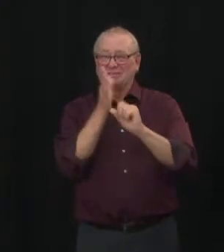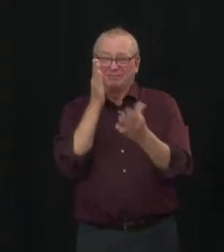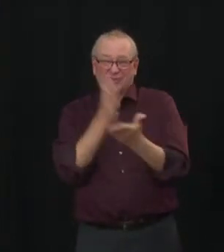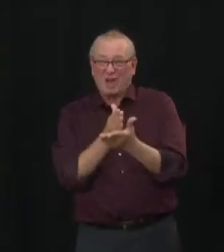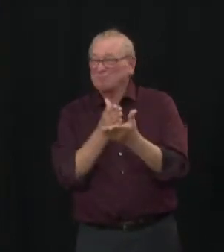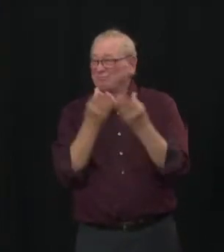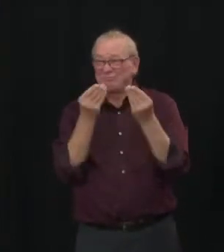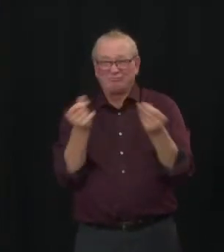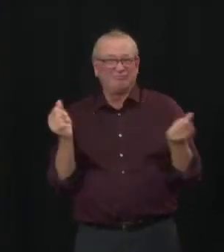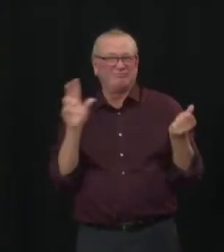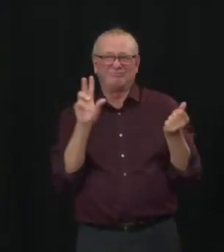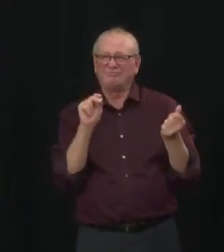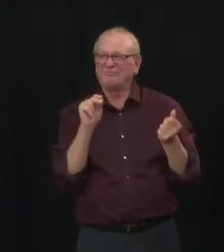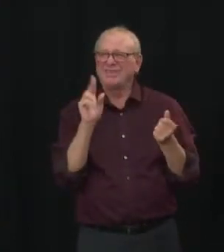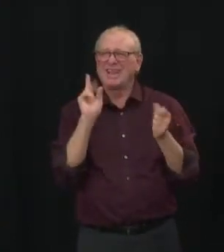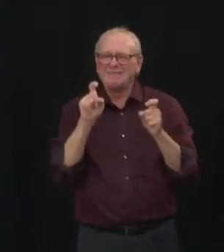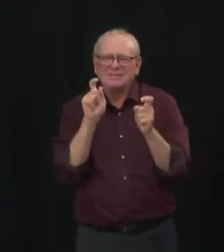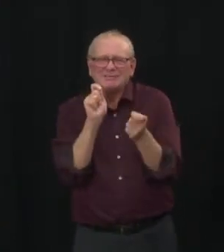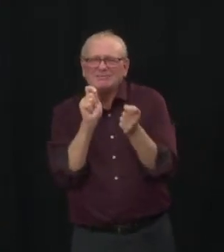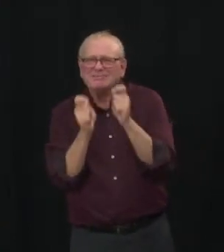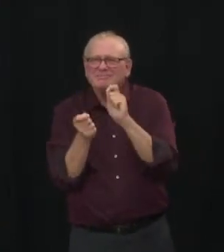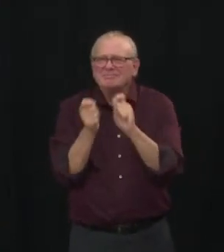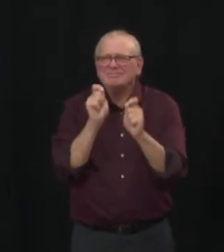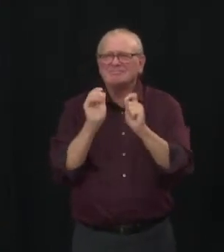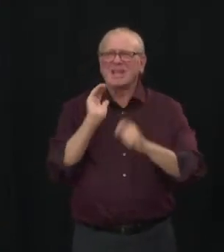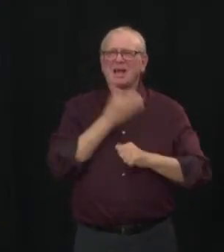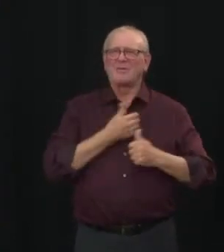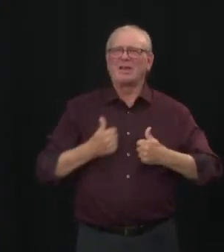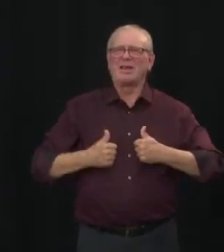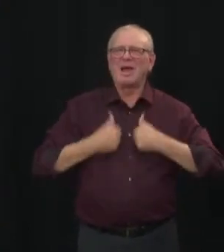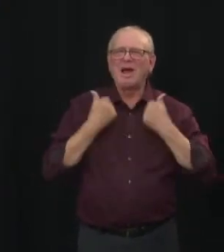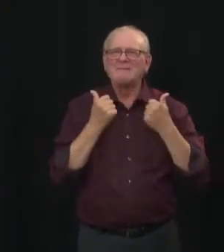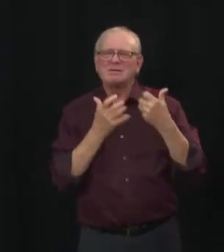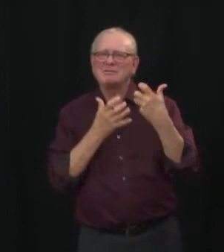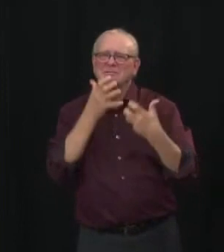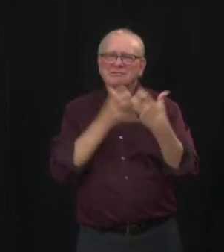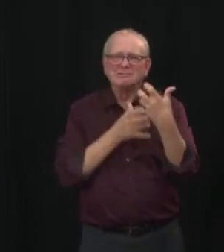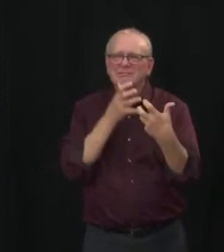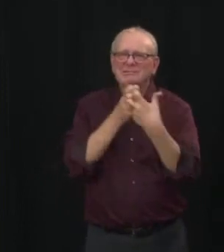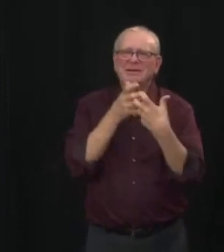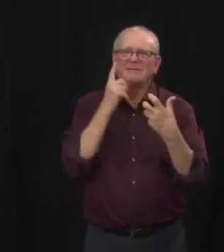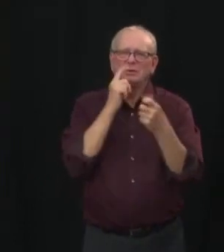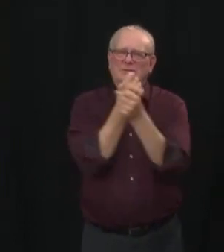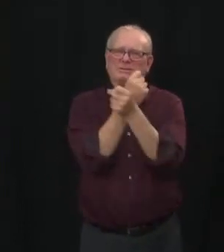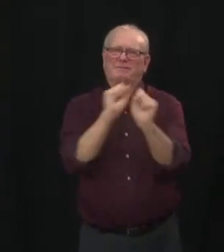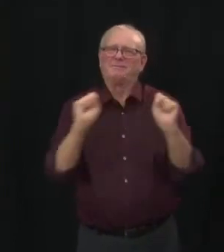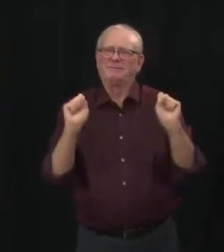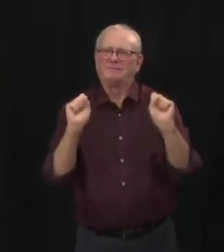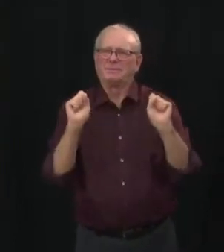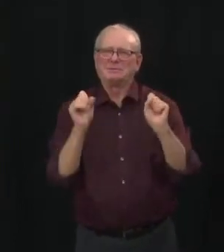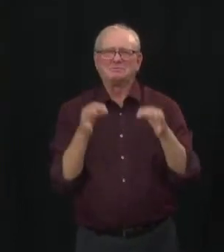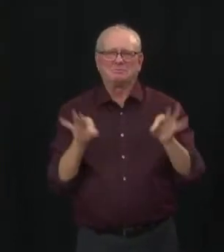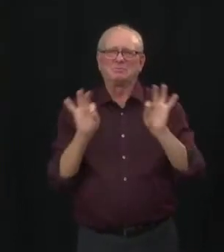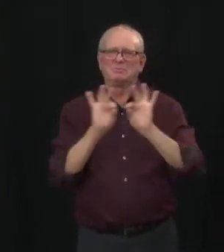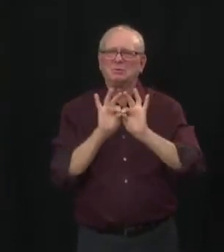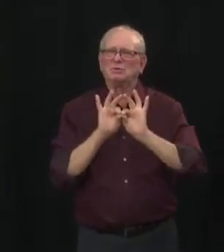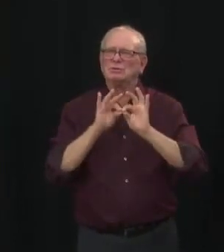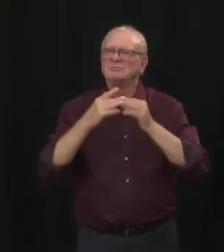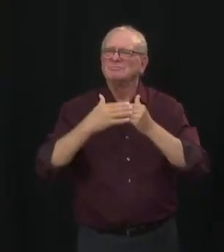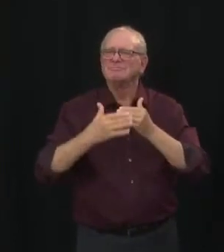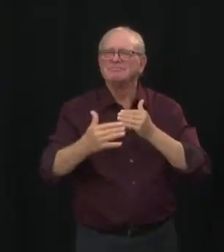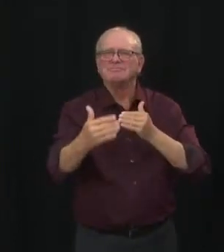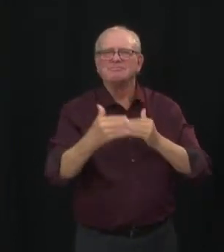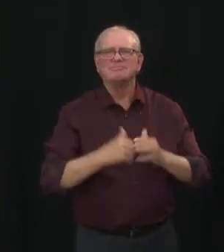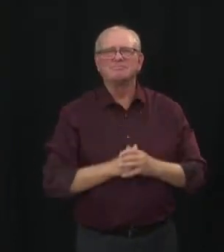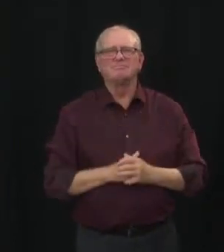living with it, I appreciate everyone's contributions to the balance of safety and wellness in our communities that will benefit all of